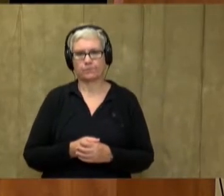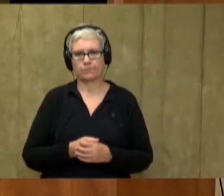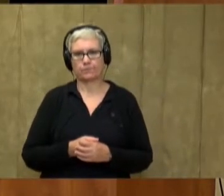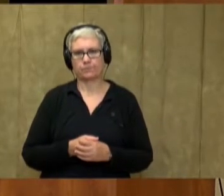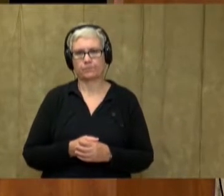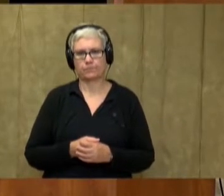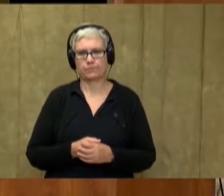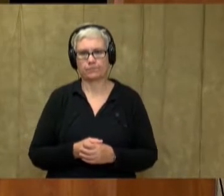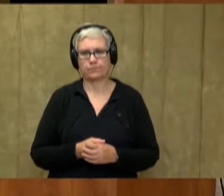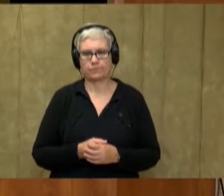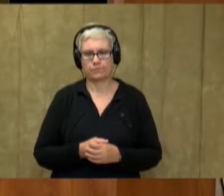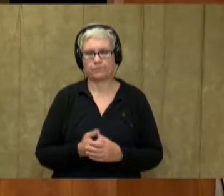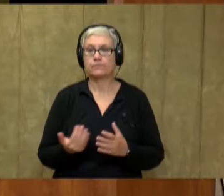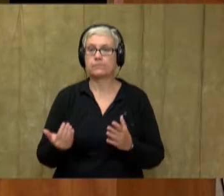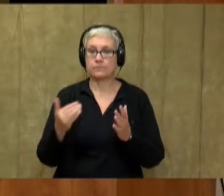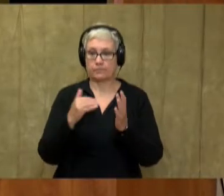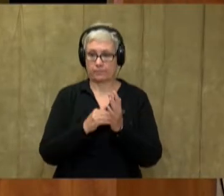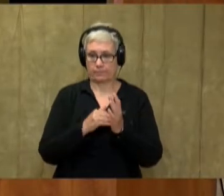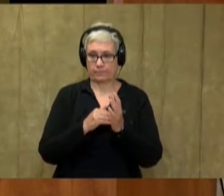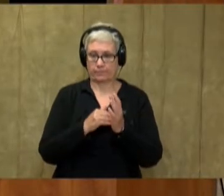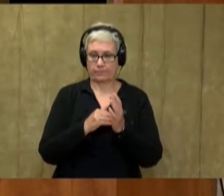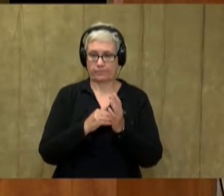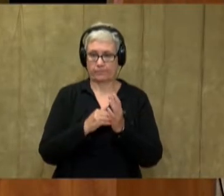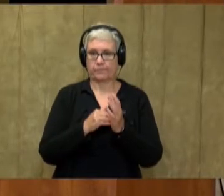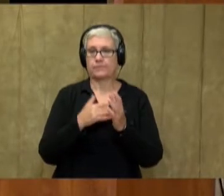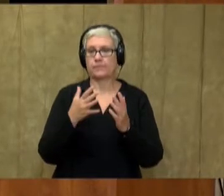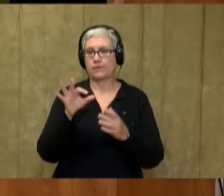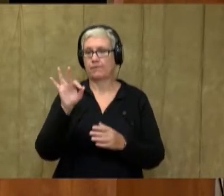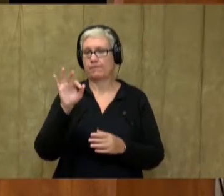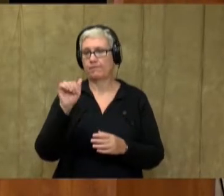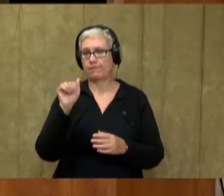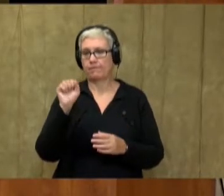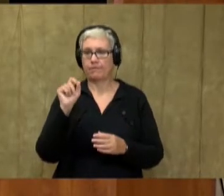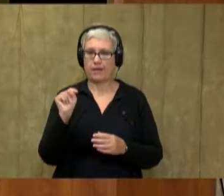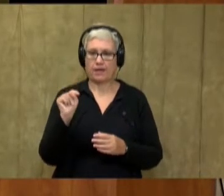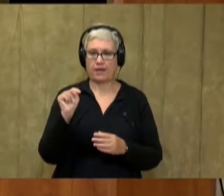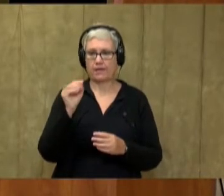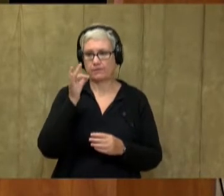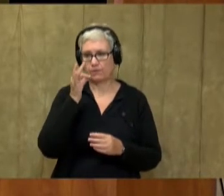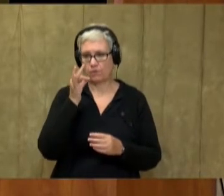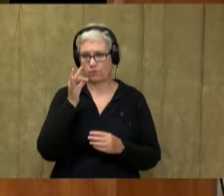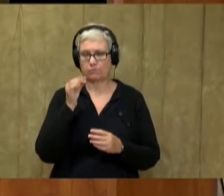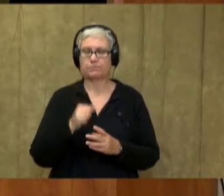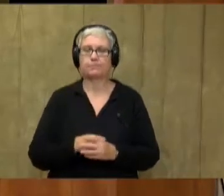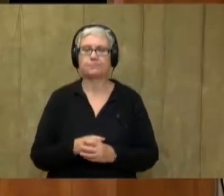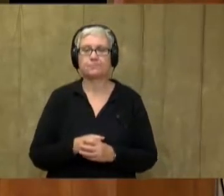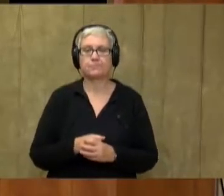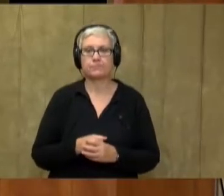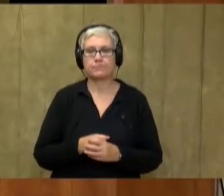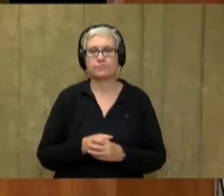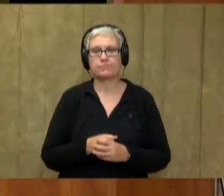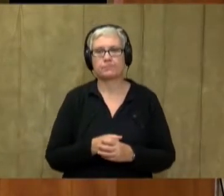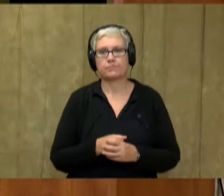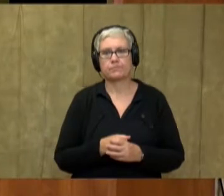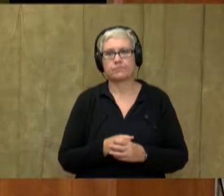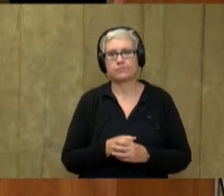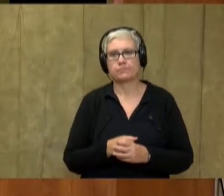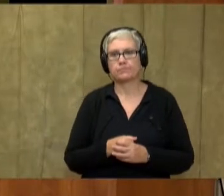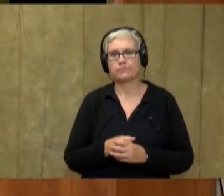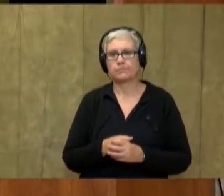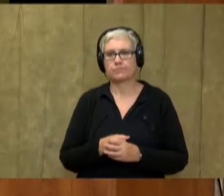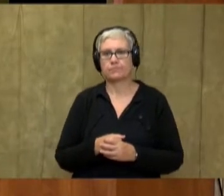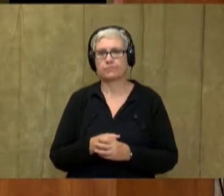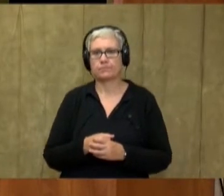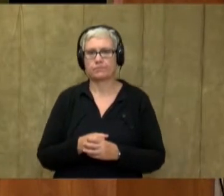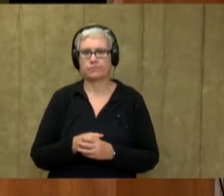Now, again, this is our fast food work along. So we're going to go ahead and we're going to move on. And we're going to look